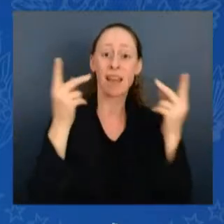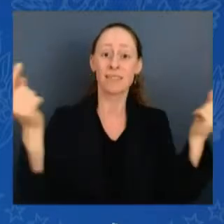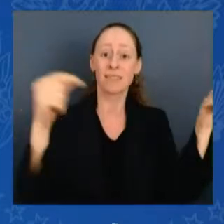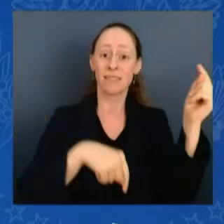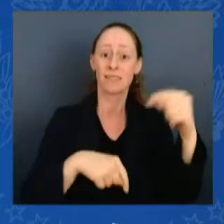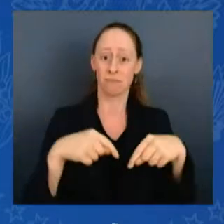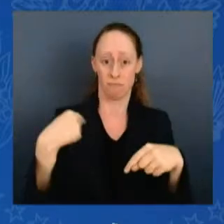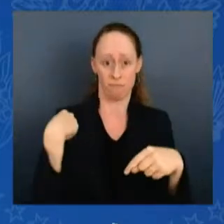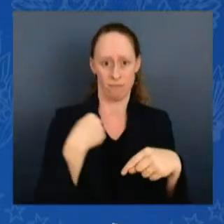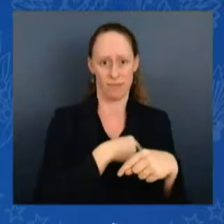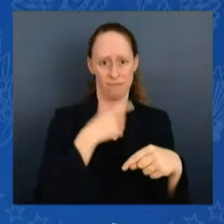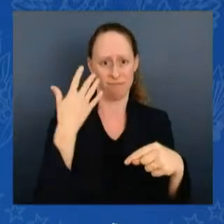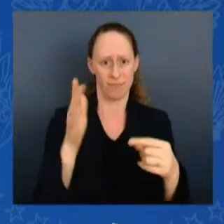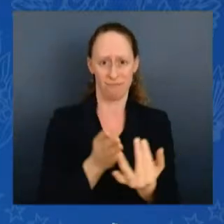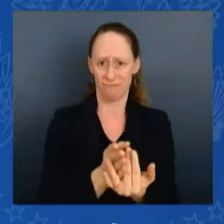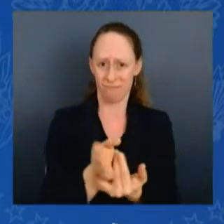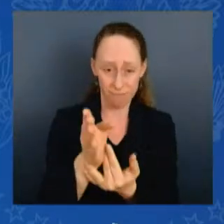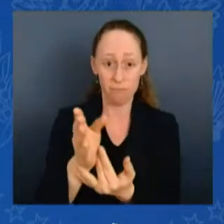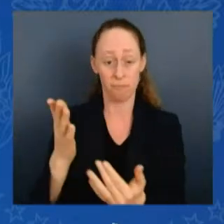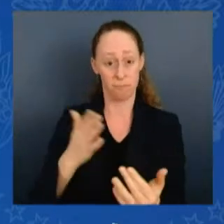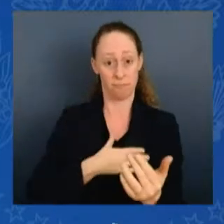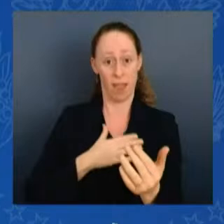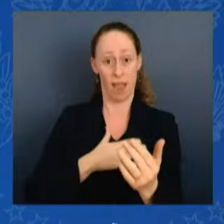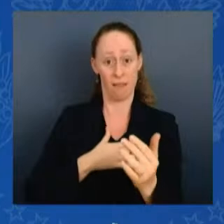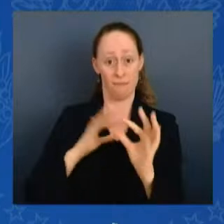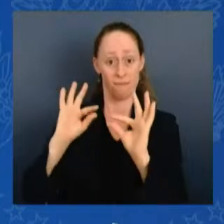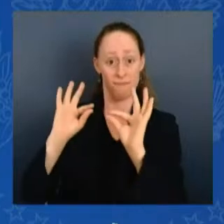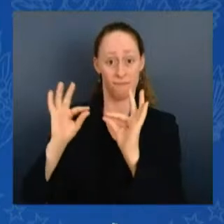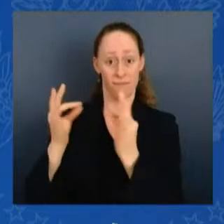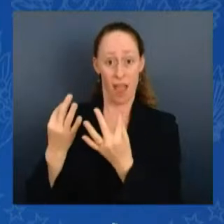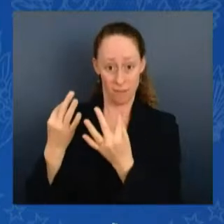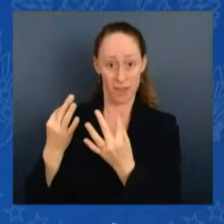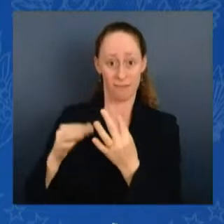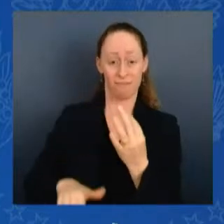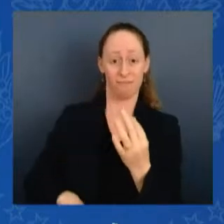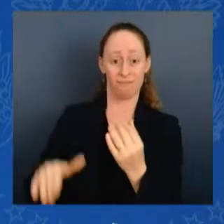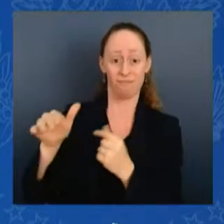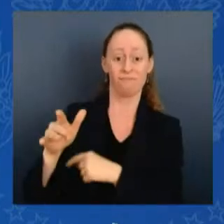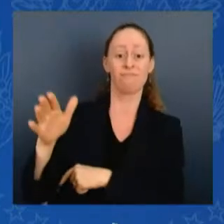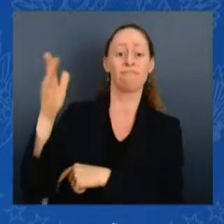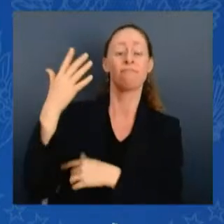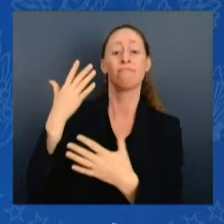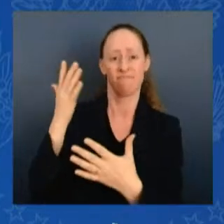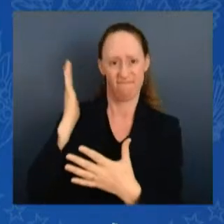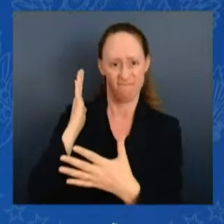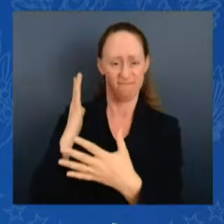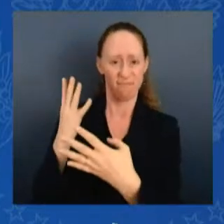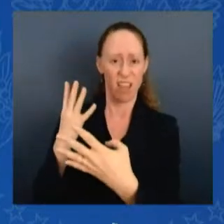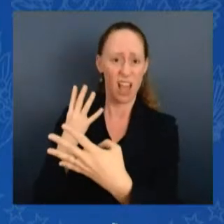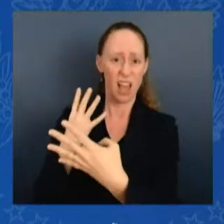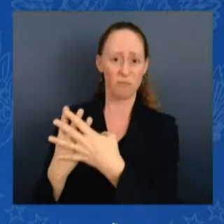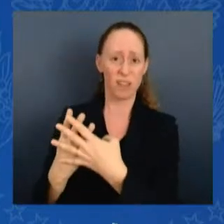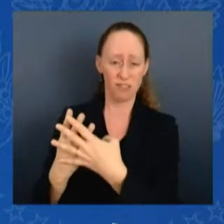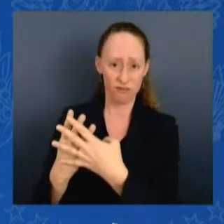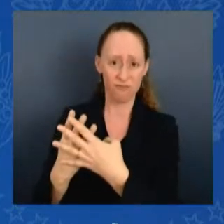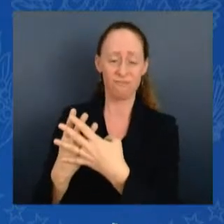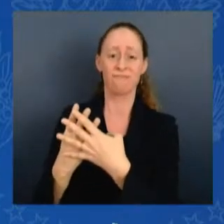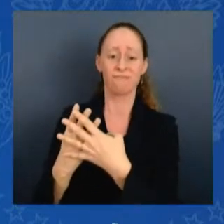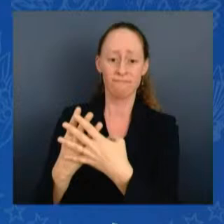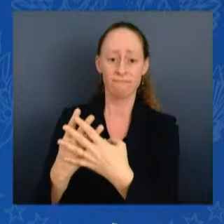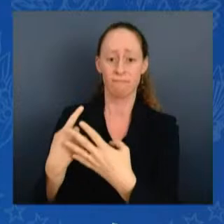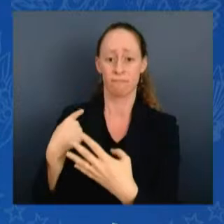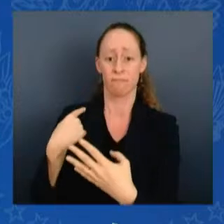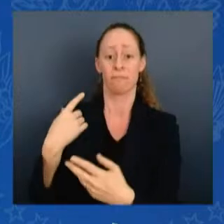camp and my service in the Marine Corps. These experiences have instilled in me resilience, offered